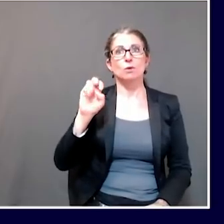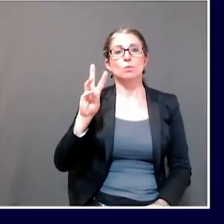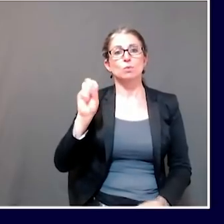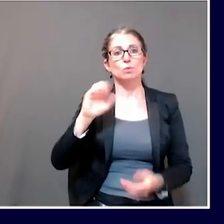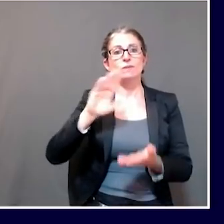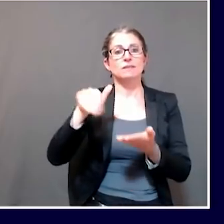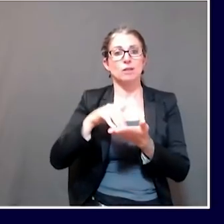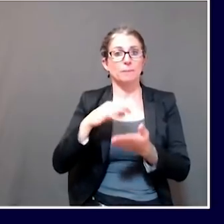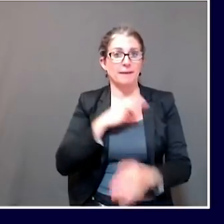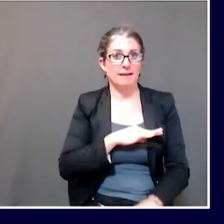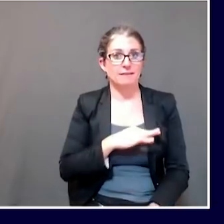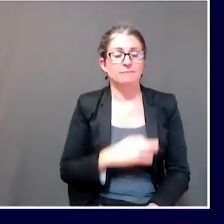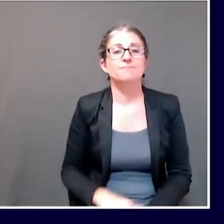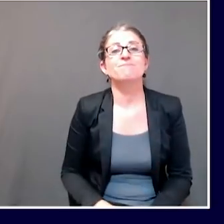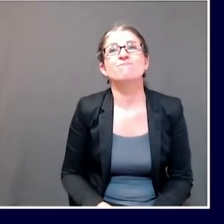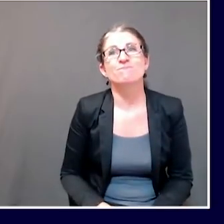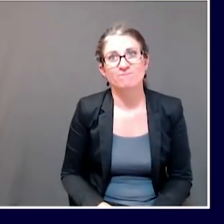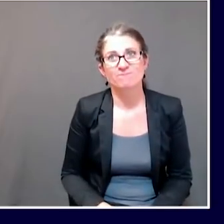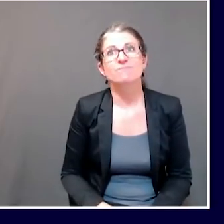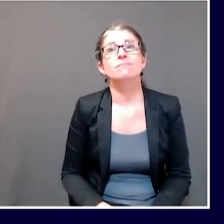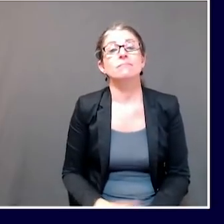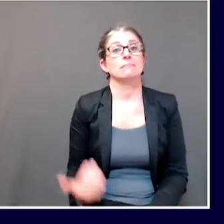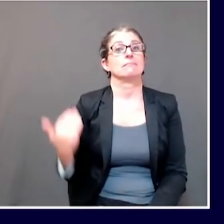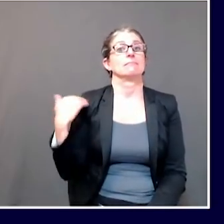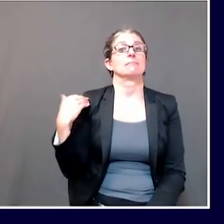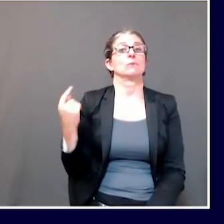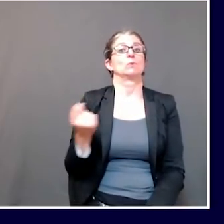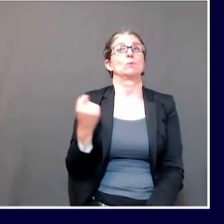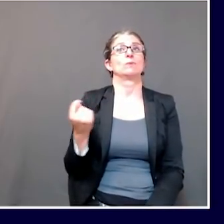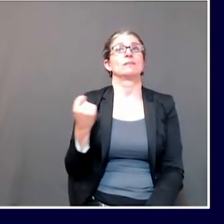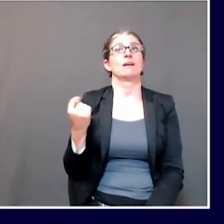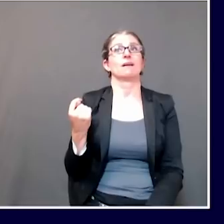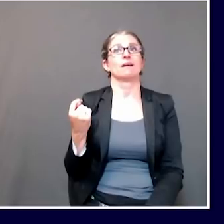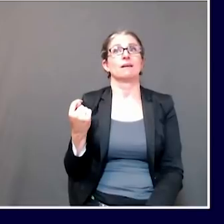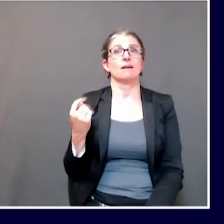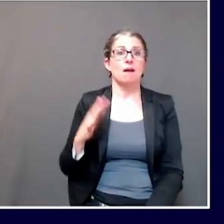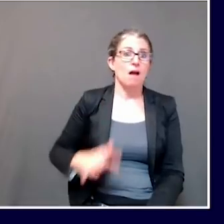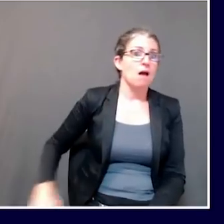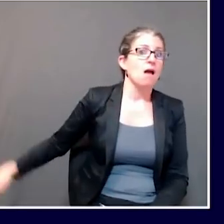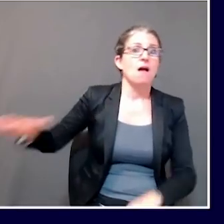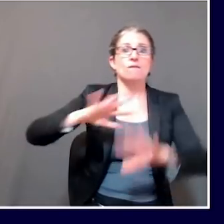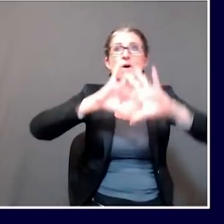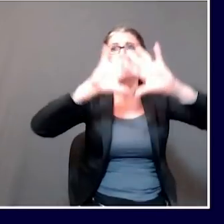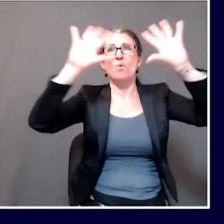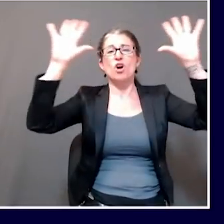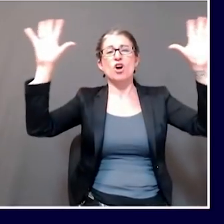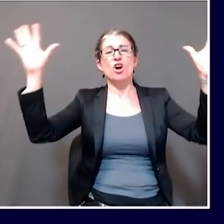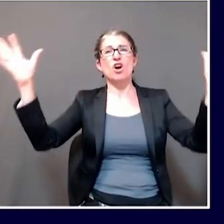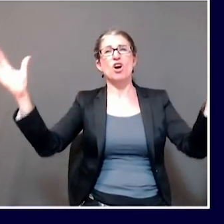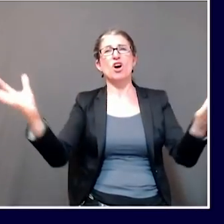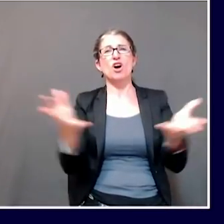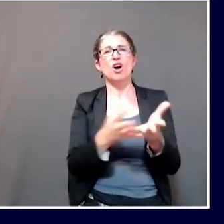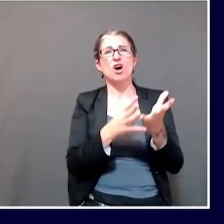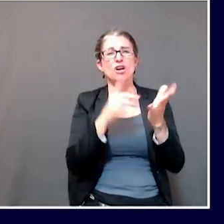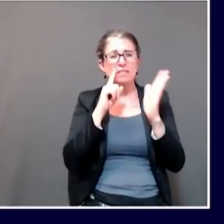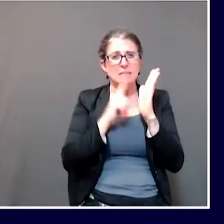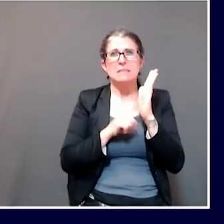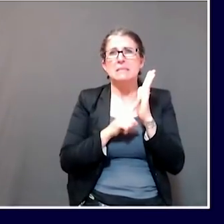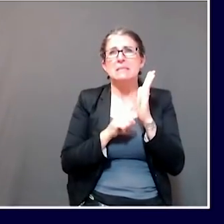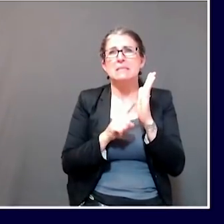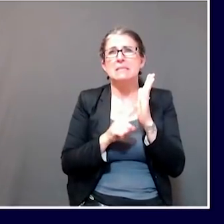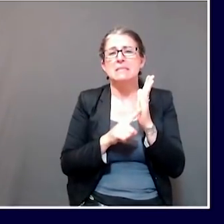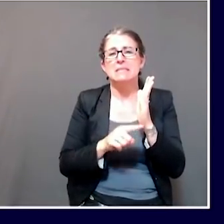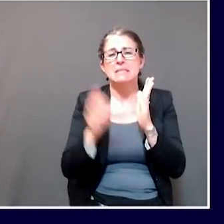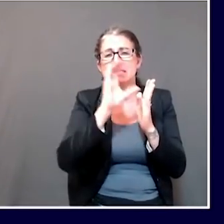the global rush is on to find a safe and effective vaccine against COVID-19. But it typically takes several years to find